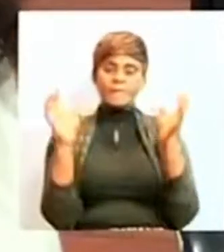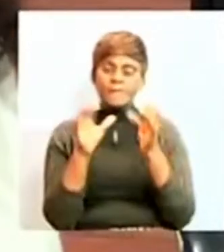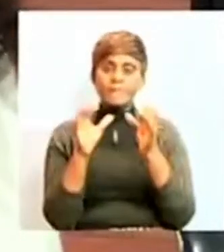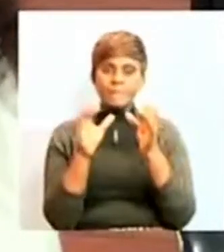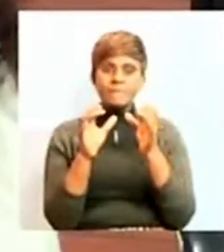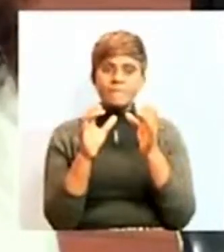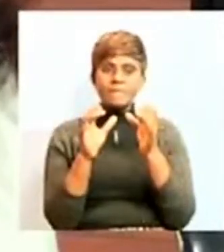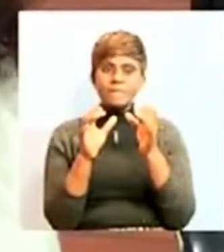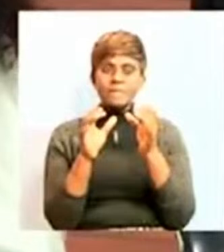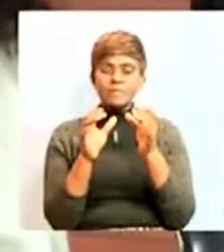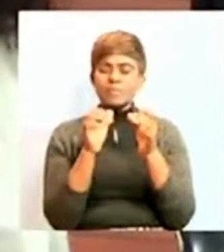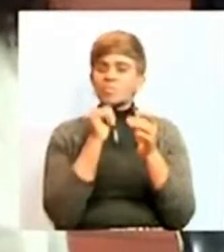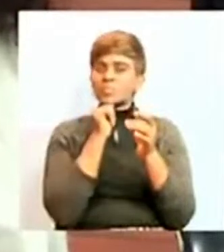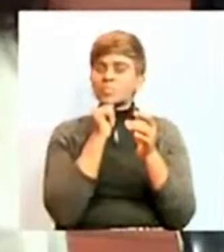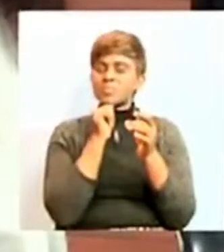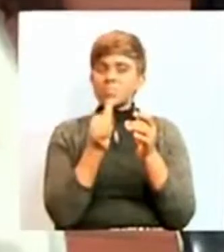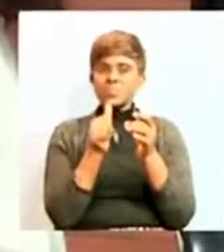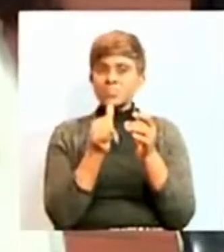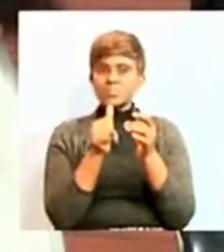will not be